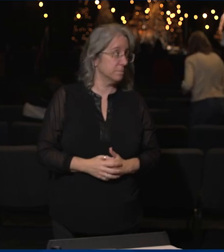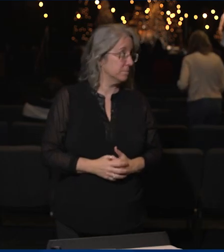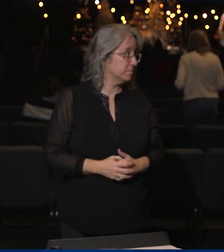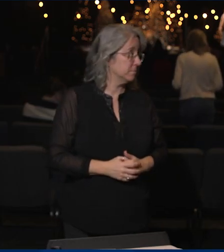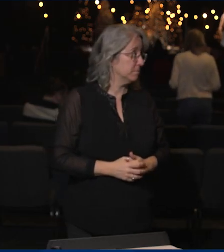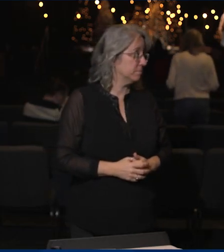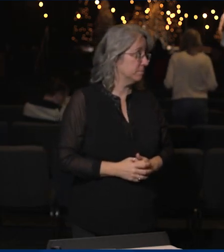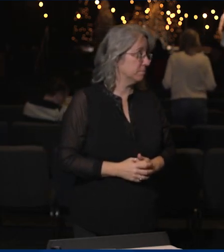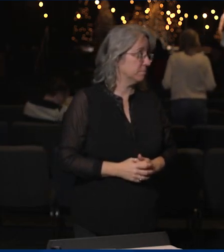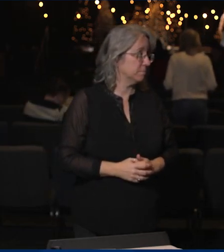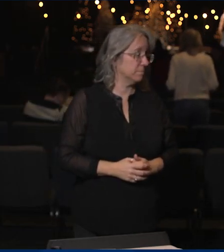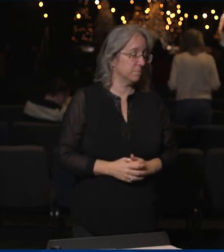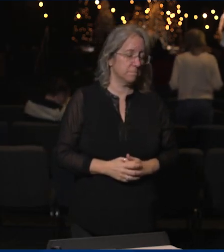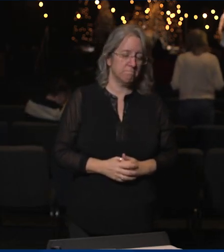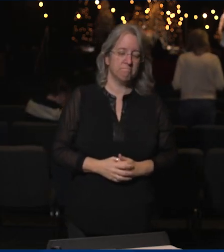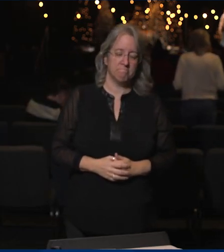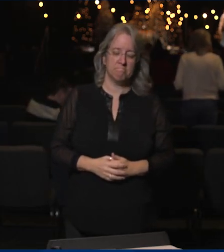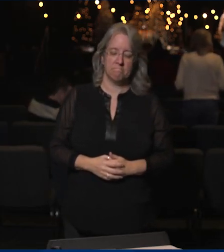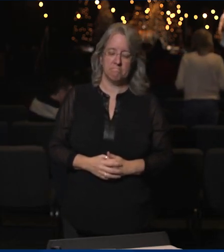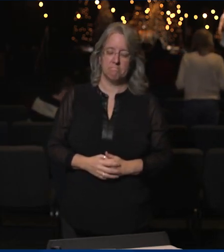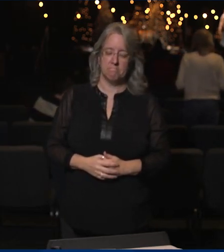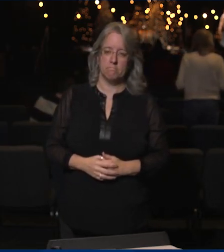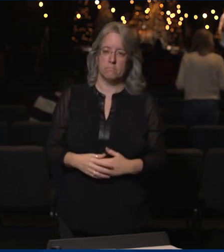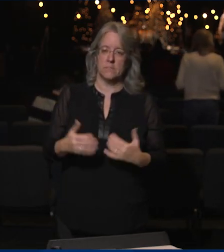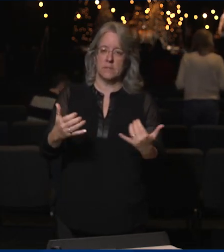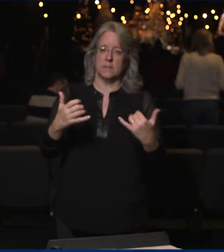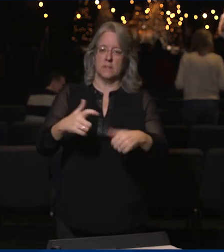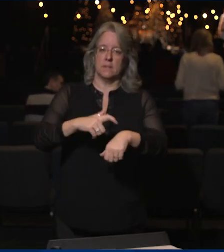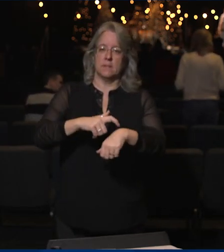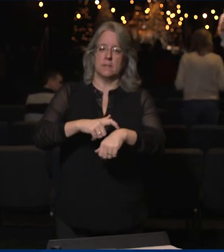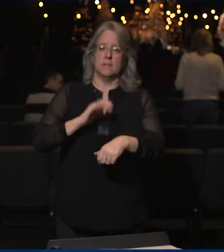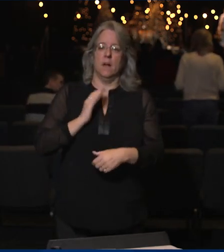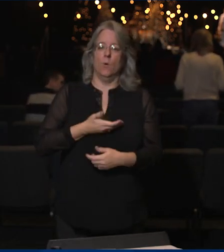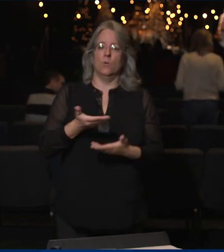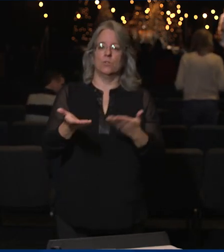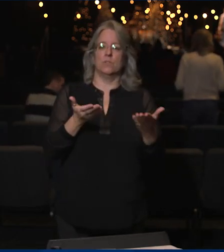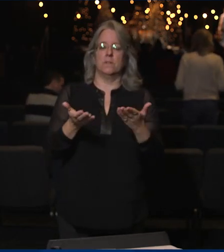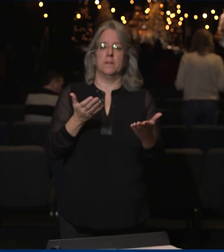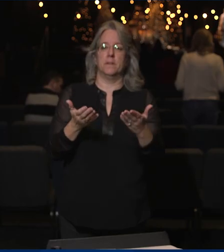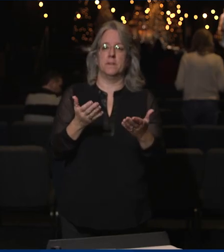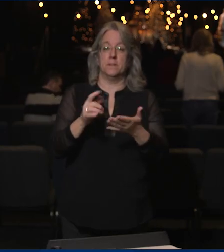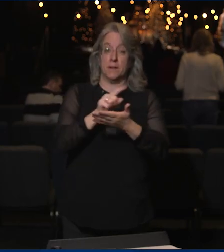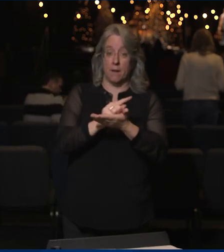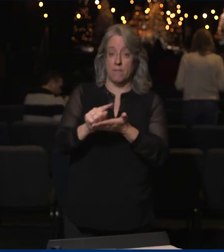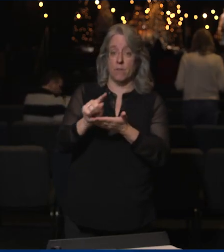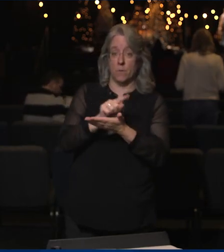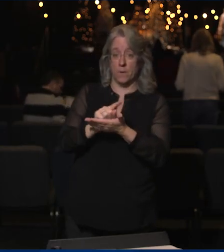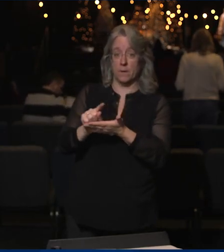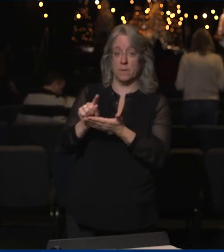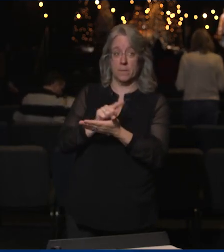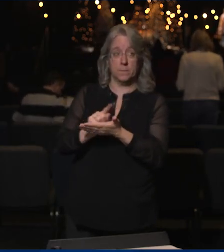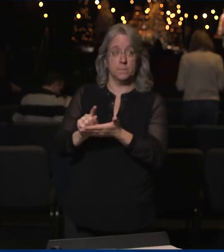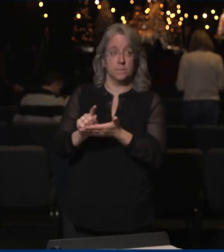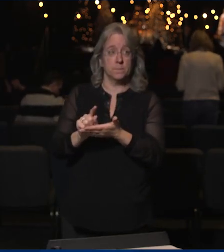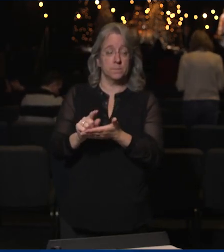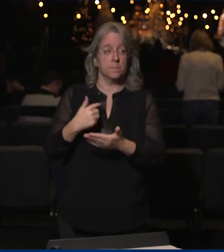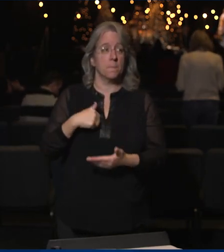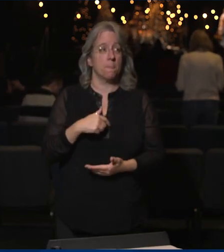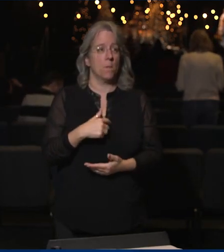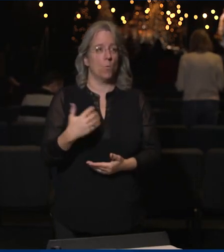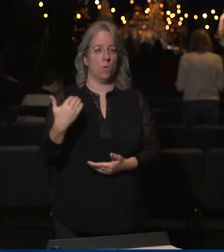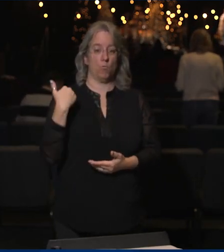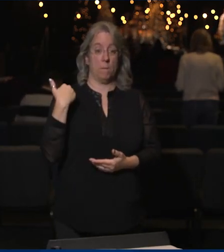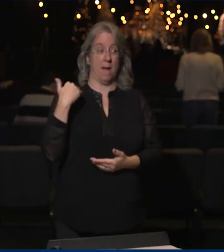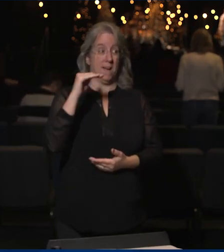We come to this time in our service each week, and it's a reminder at